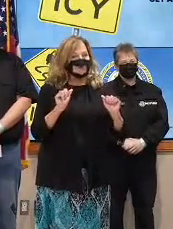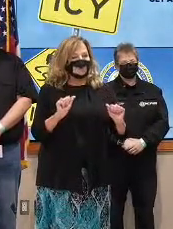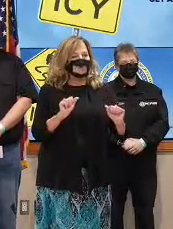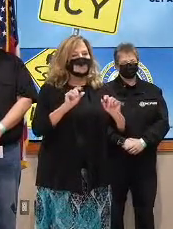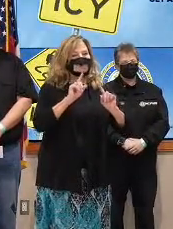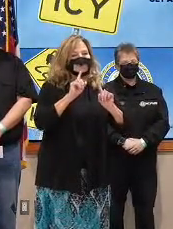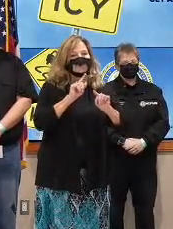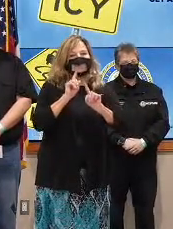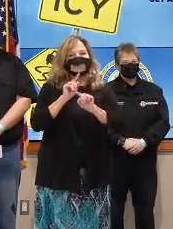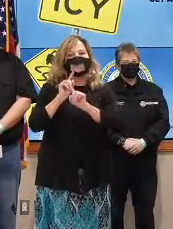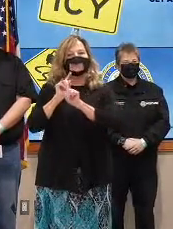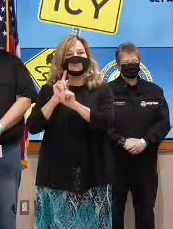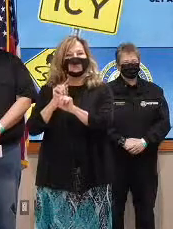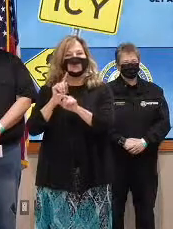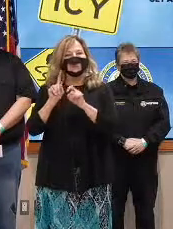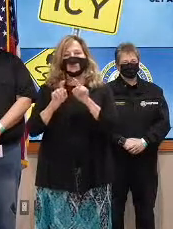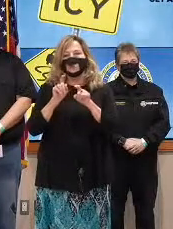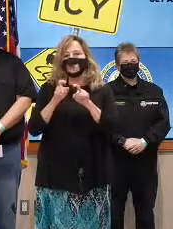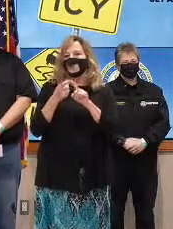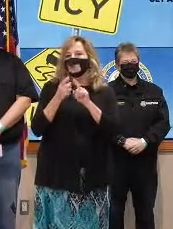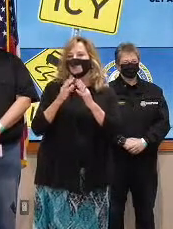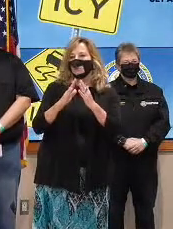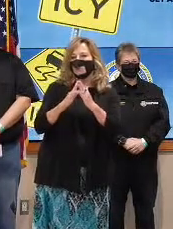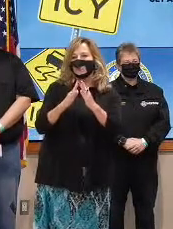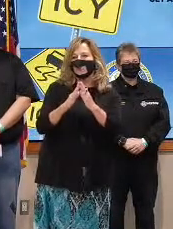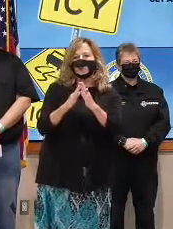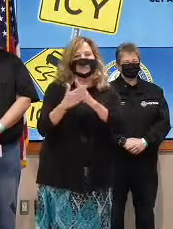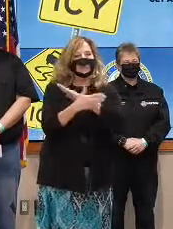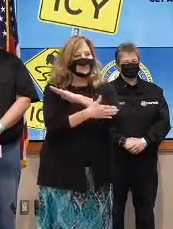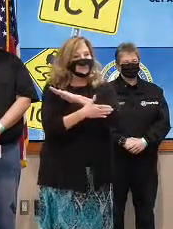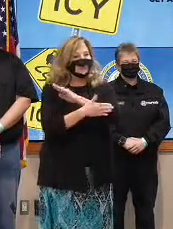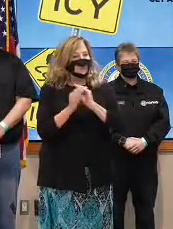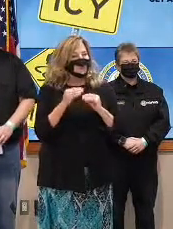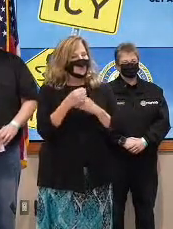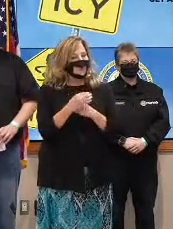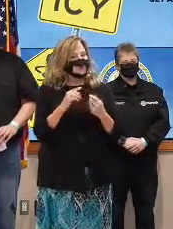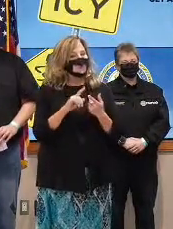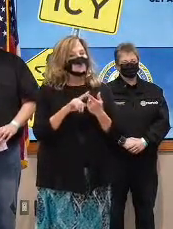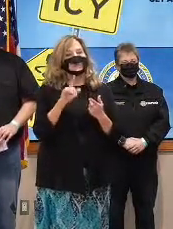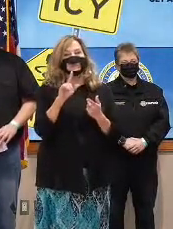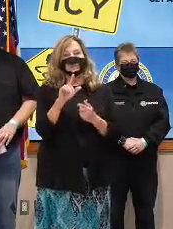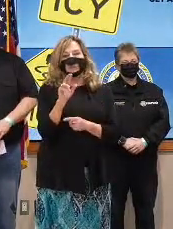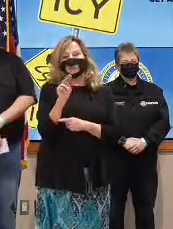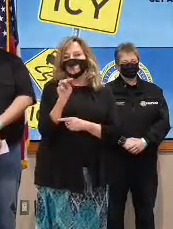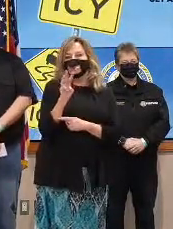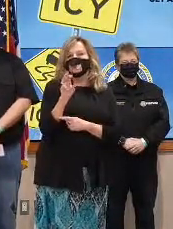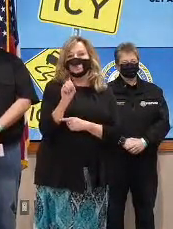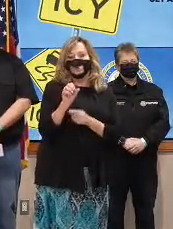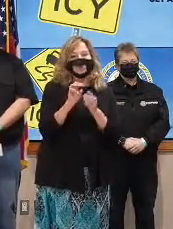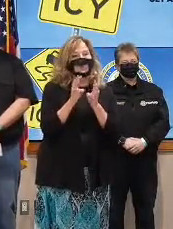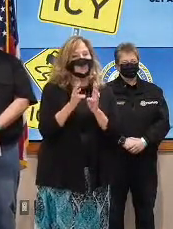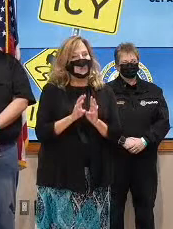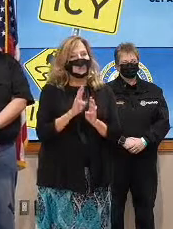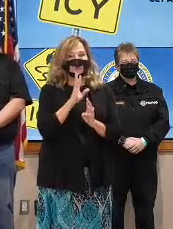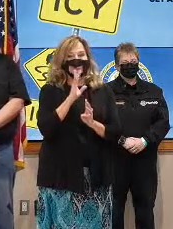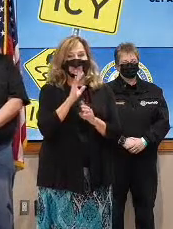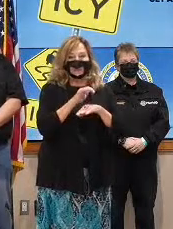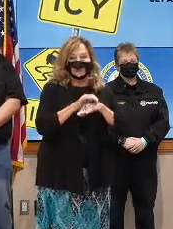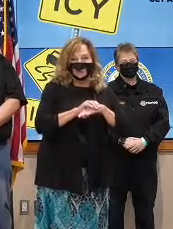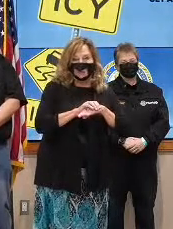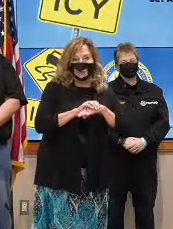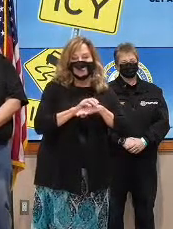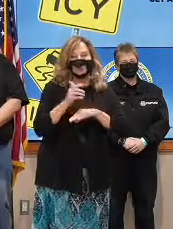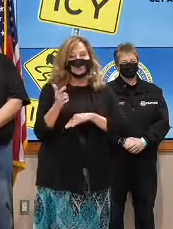and the county, but I'll speak, then the mayor, Jeff Lynn, meteorologist, and I'll repeat my remarks in Spanish. We're here to